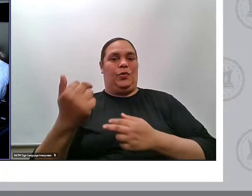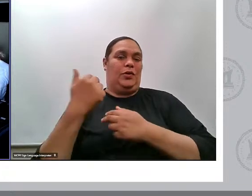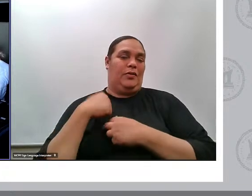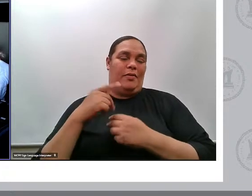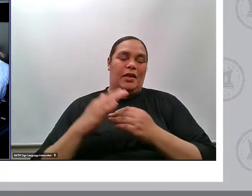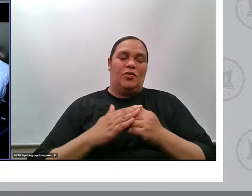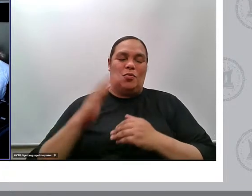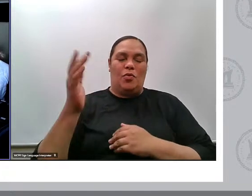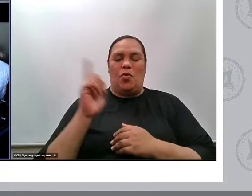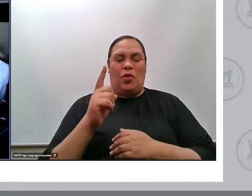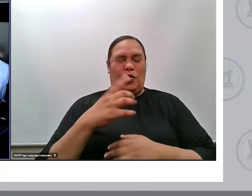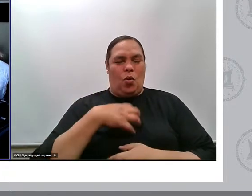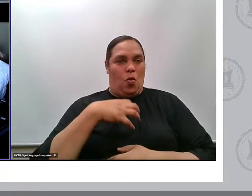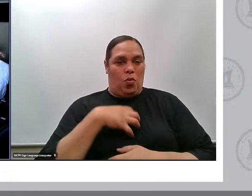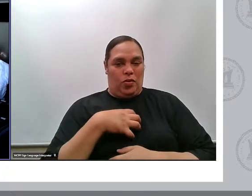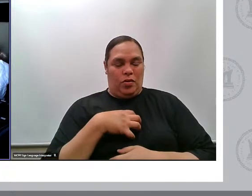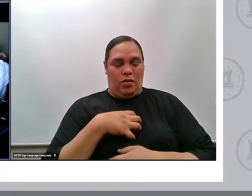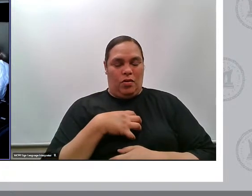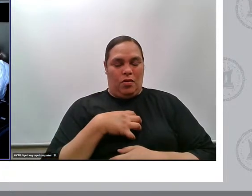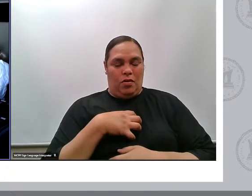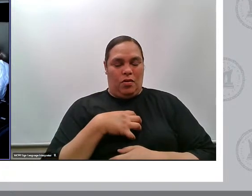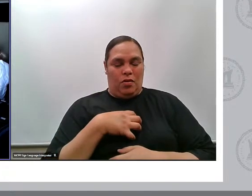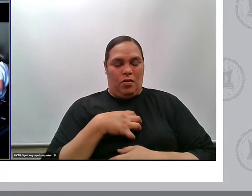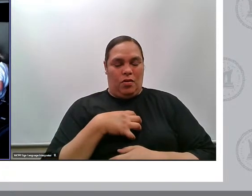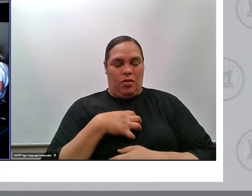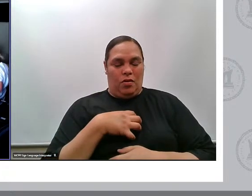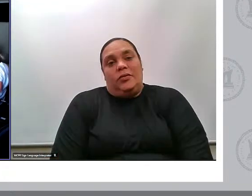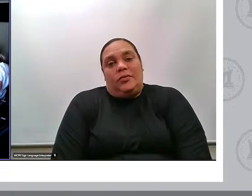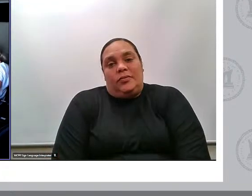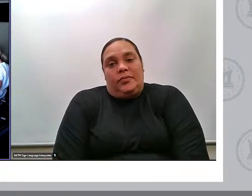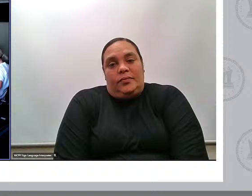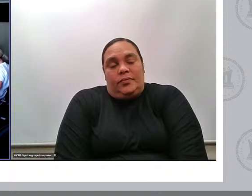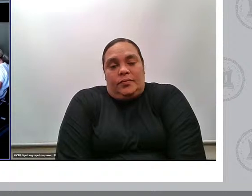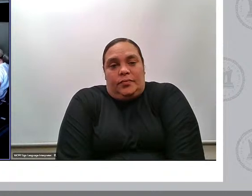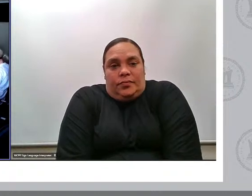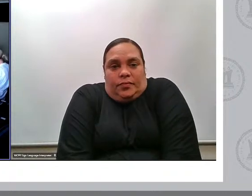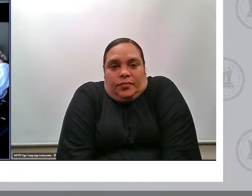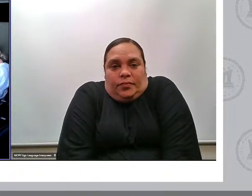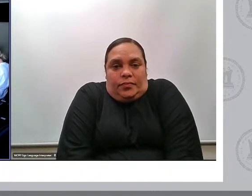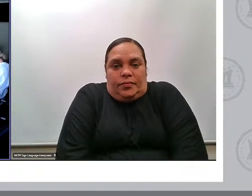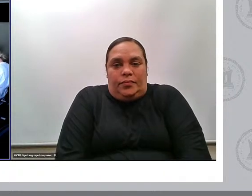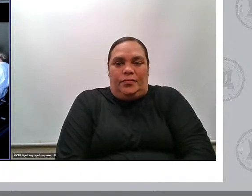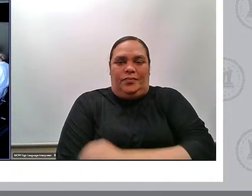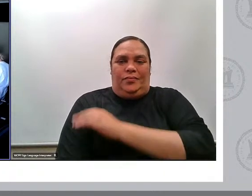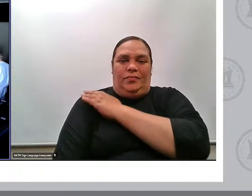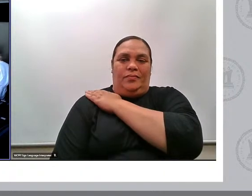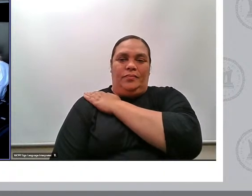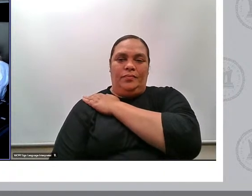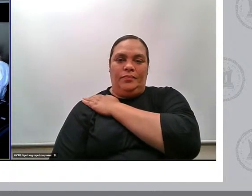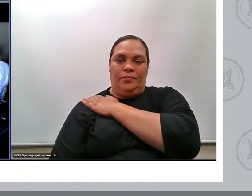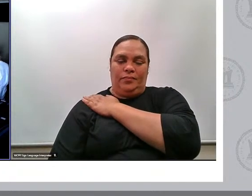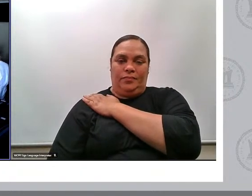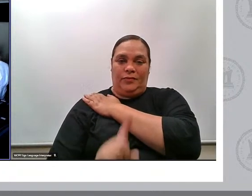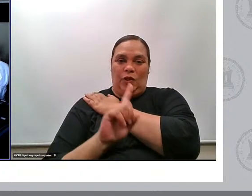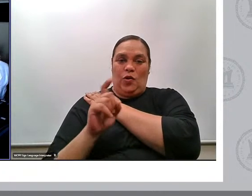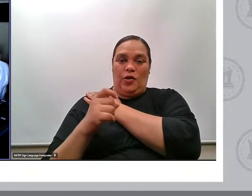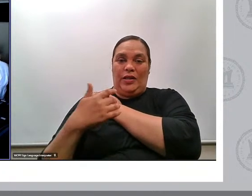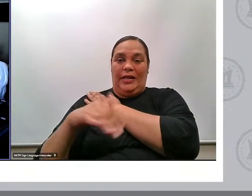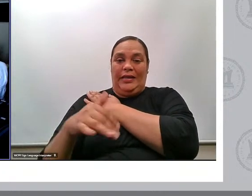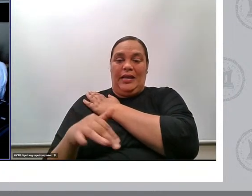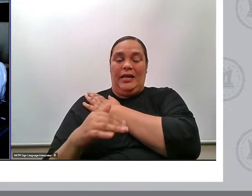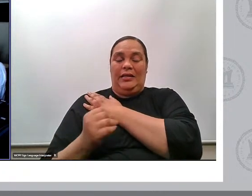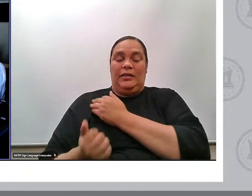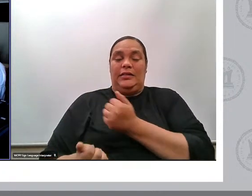more onerous on them. In terms of the question, external service